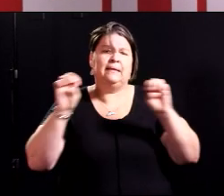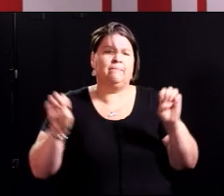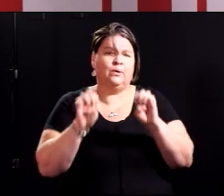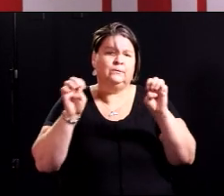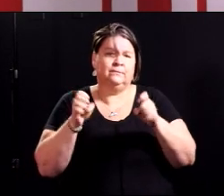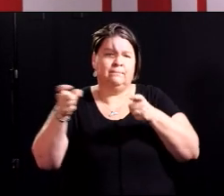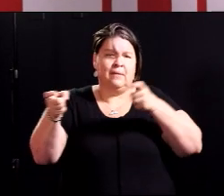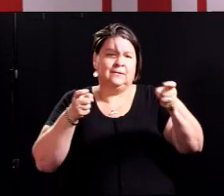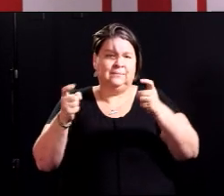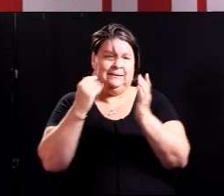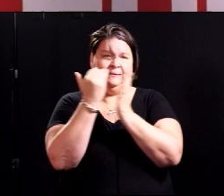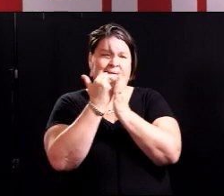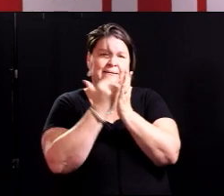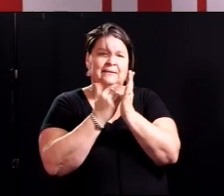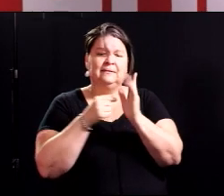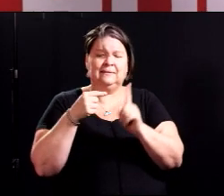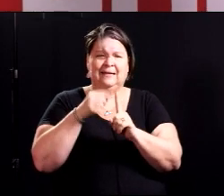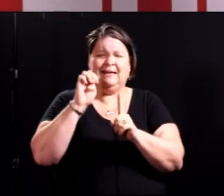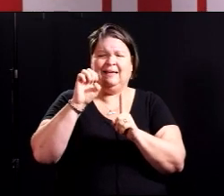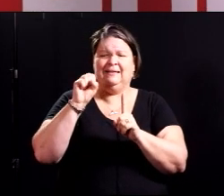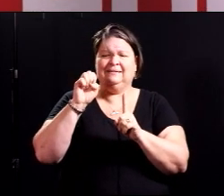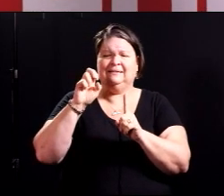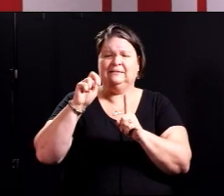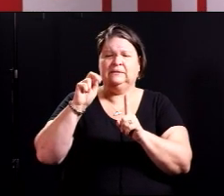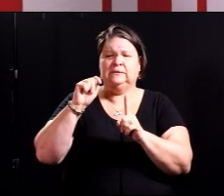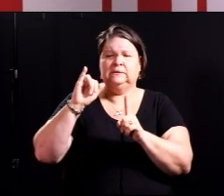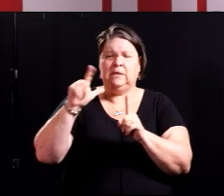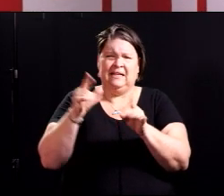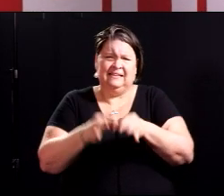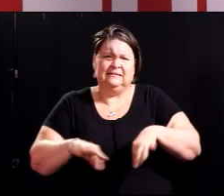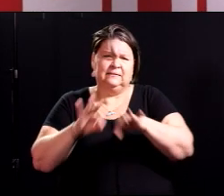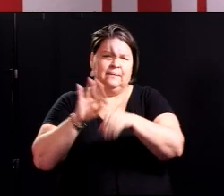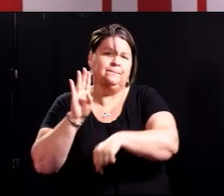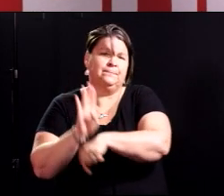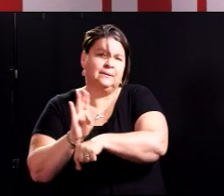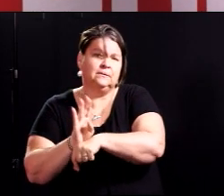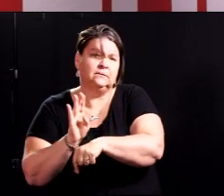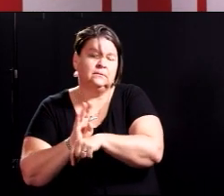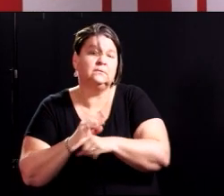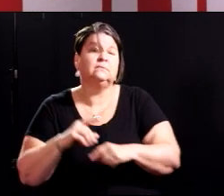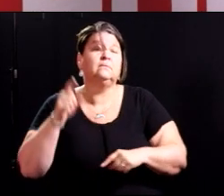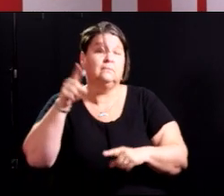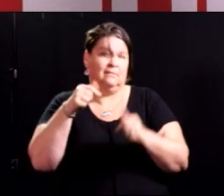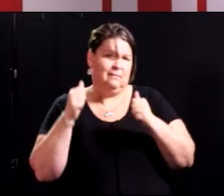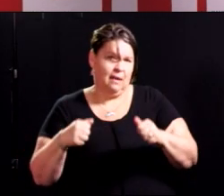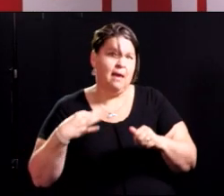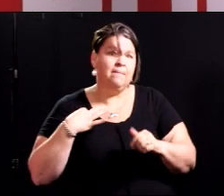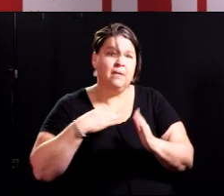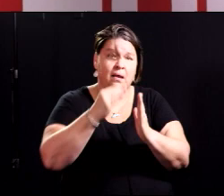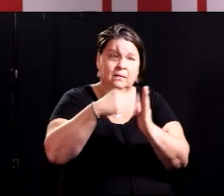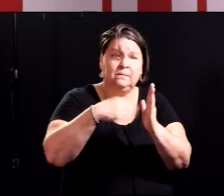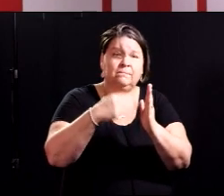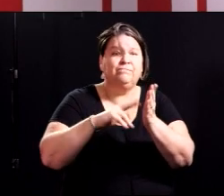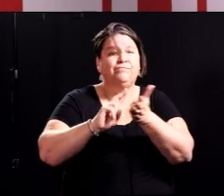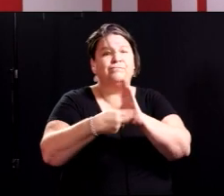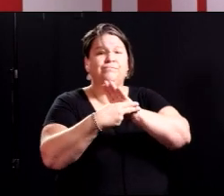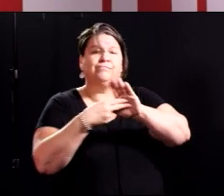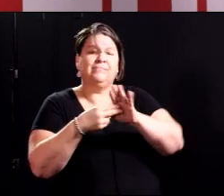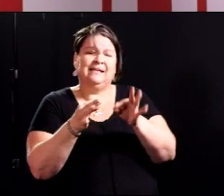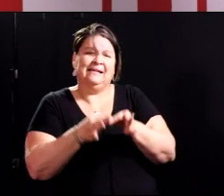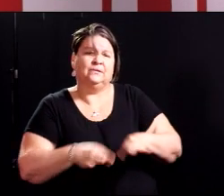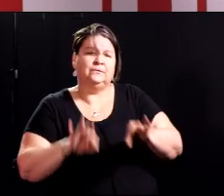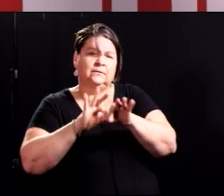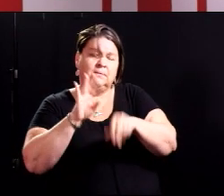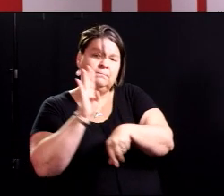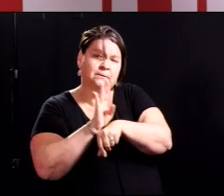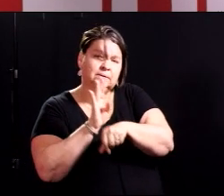businesses, and you can apply to be essential business or not. Know also that we're working hard on your behalf. Every day we talk